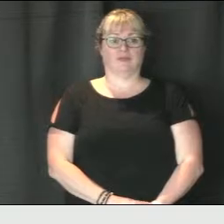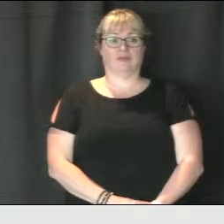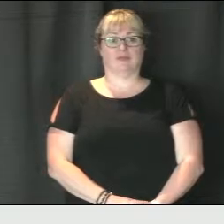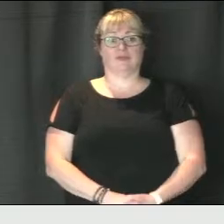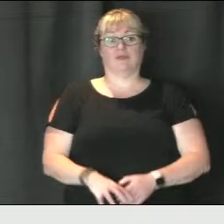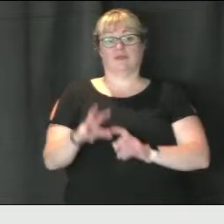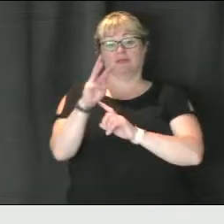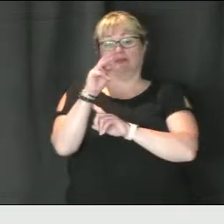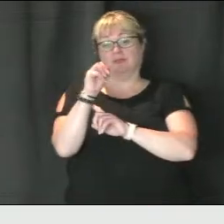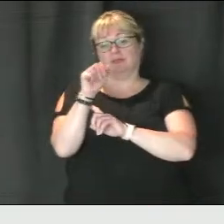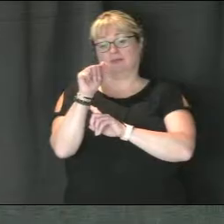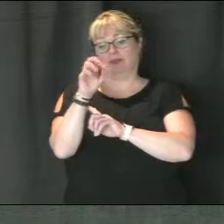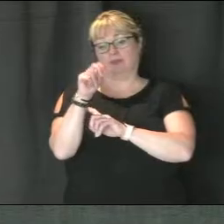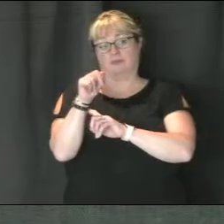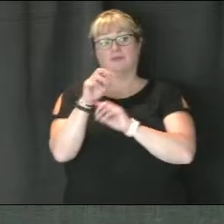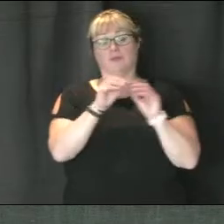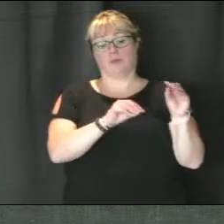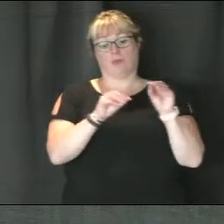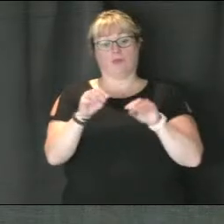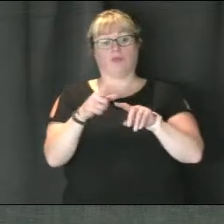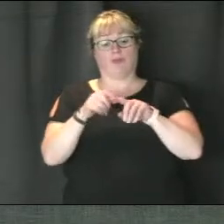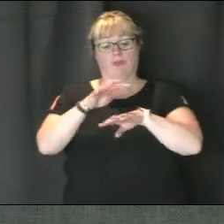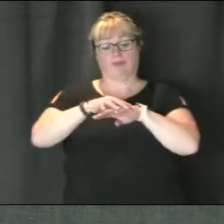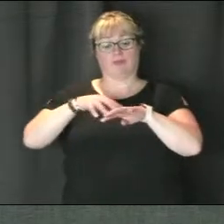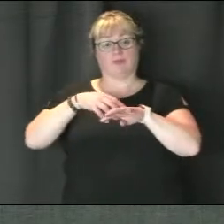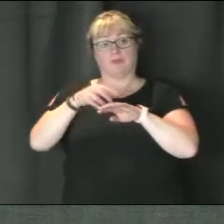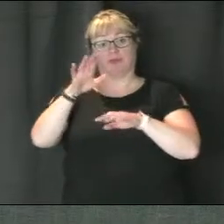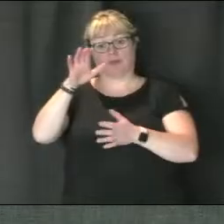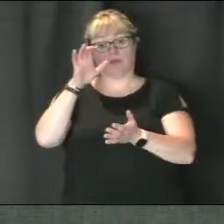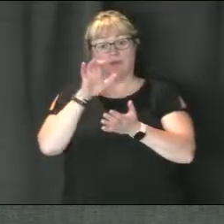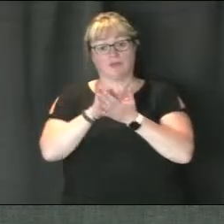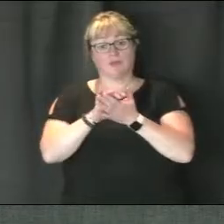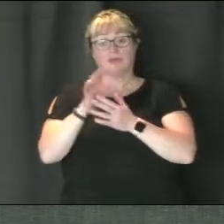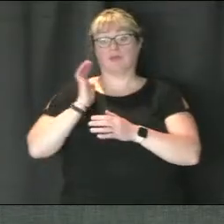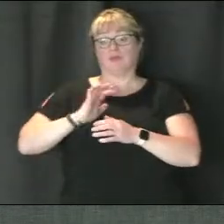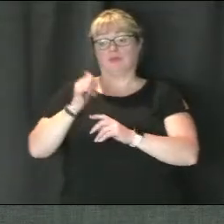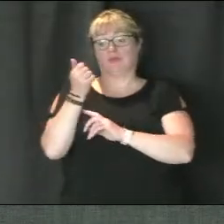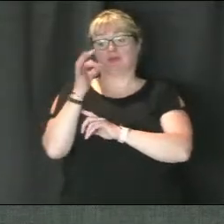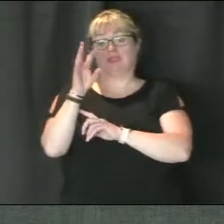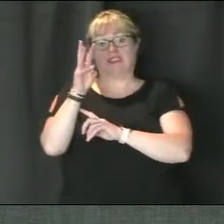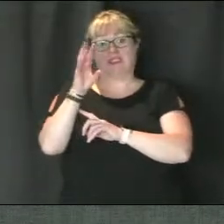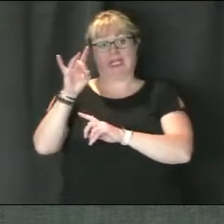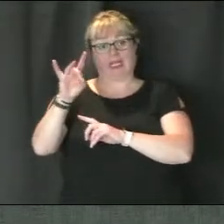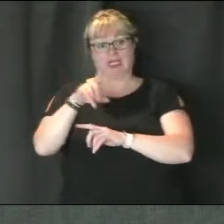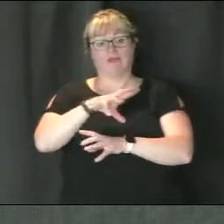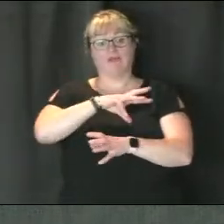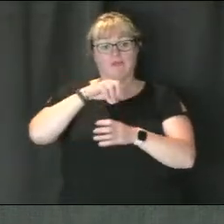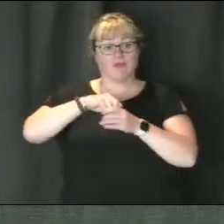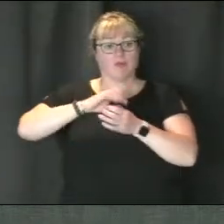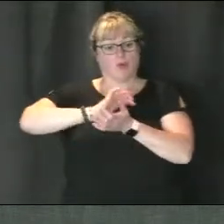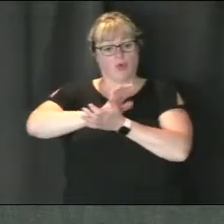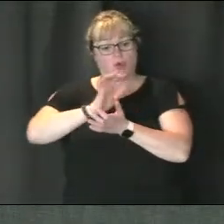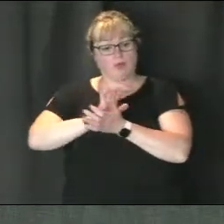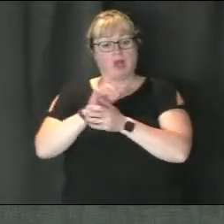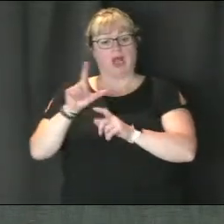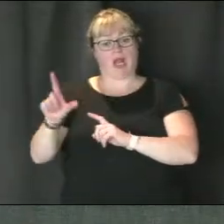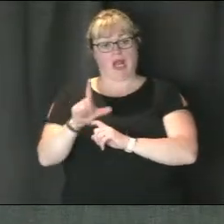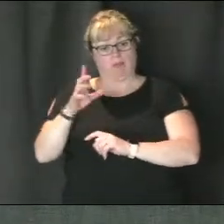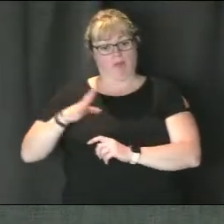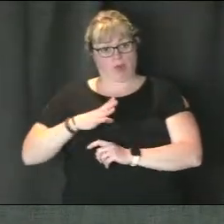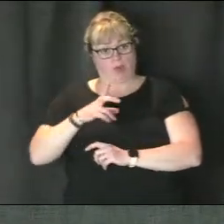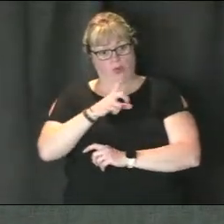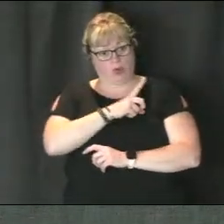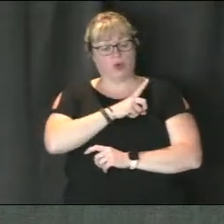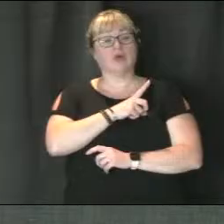Maureen moved to Newfoundland and Labrador from Scotland with her husband in 1968. As chair of the Corner Brook Regional Library Board, Maureen